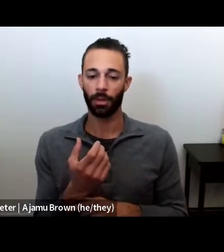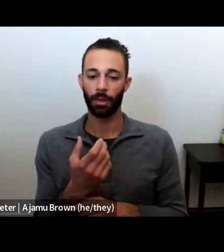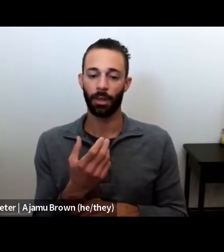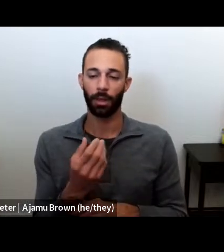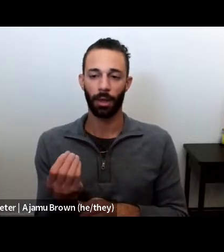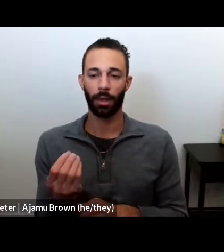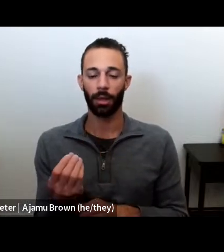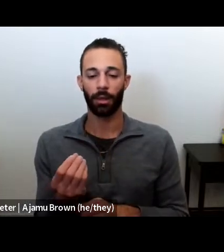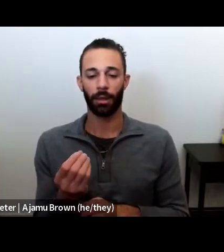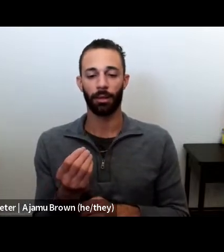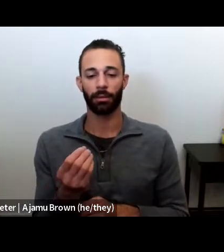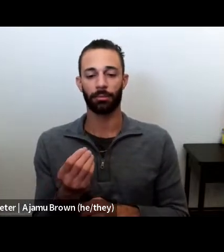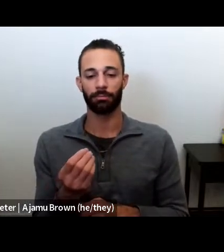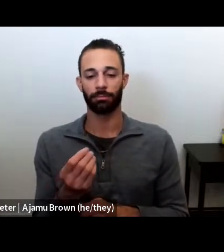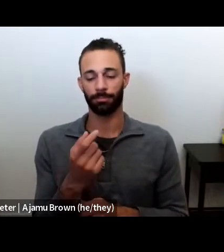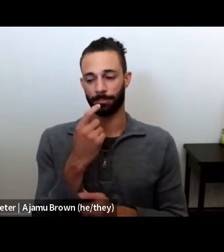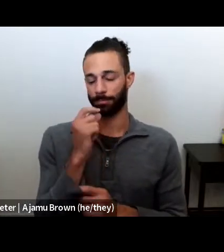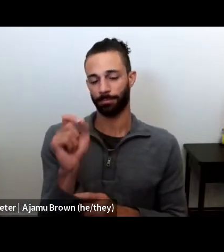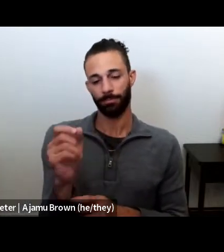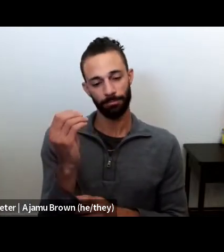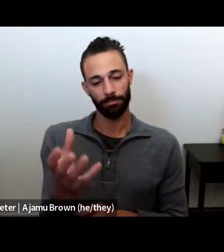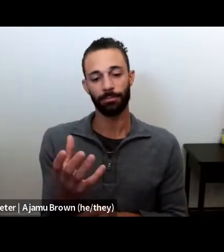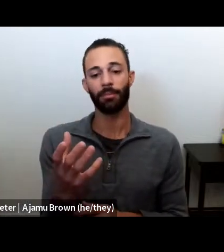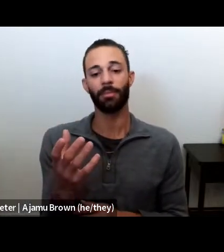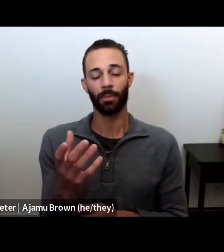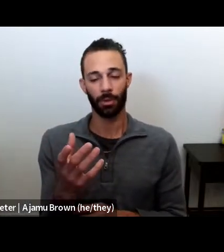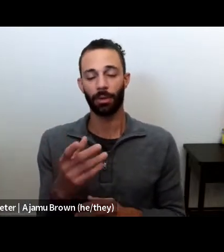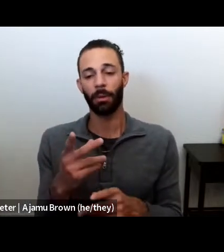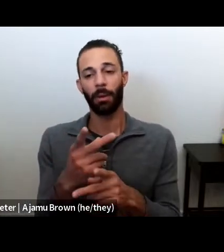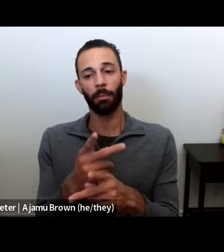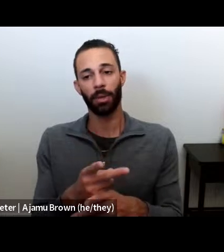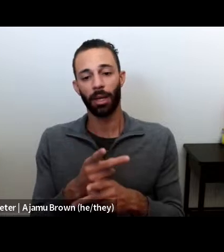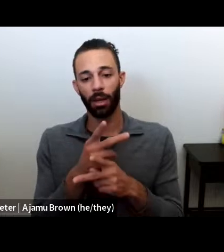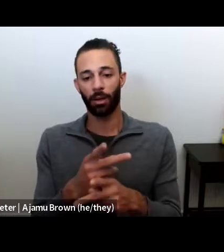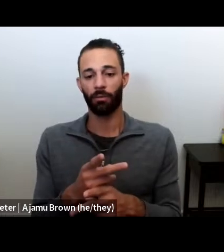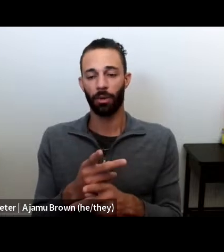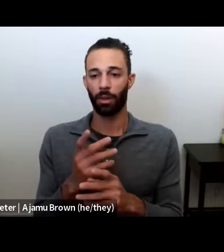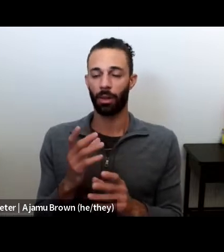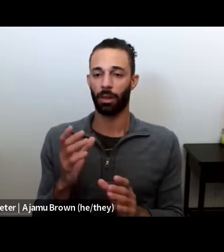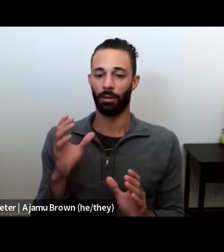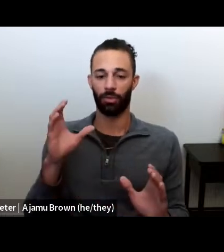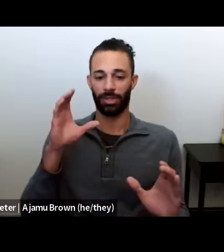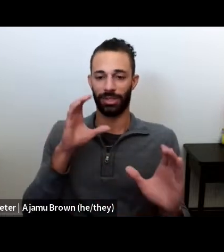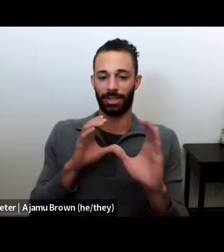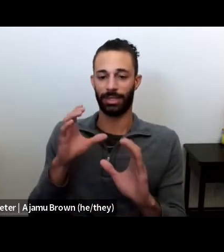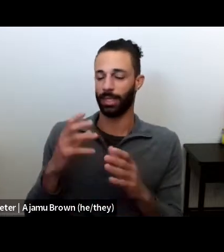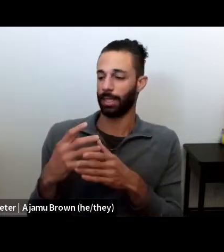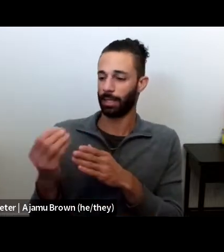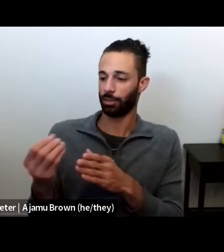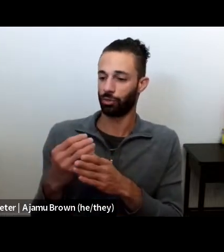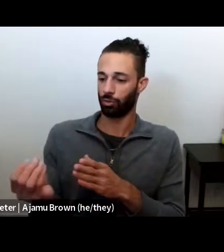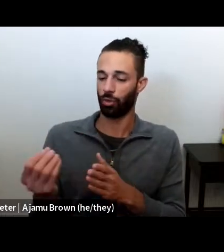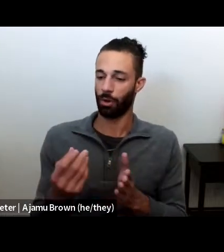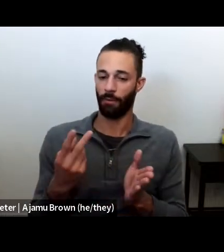here's the mic drop for you. Be careful of seeking external validation.